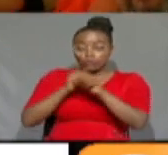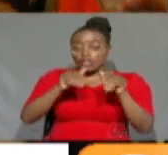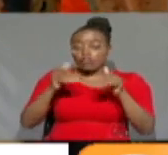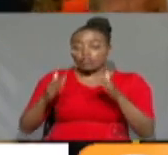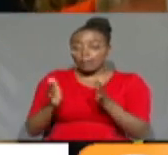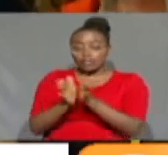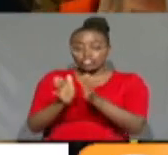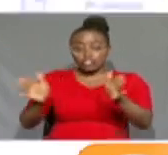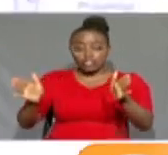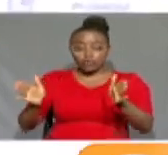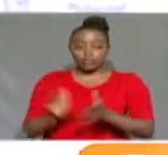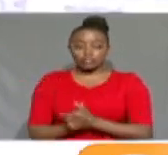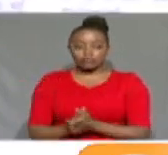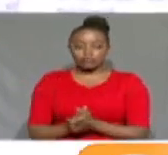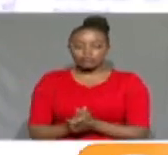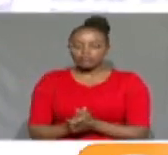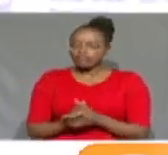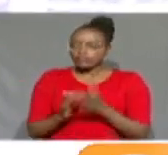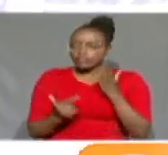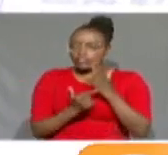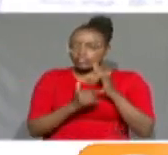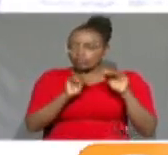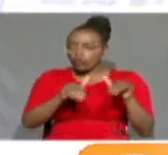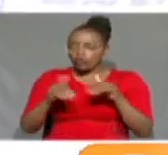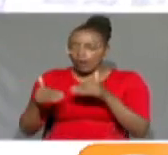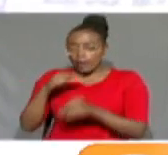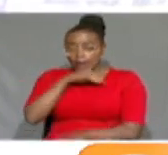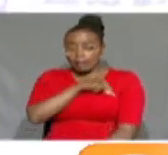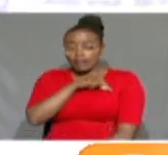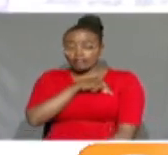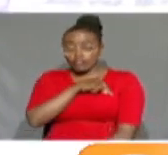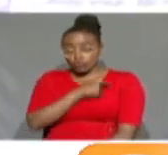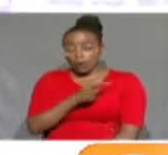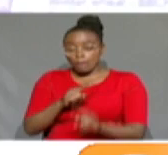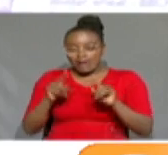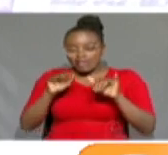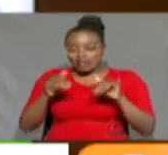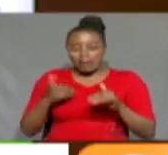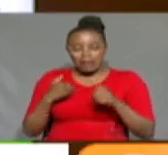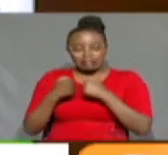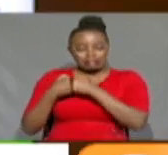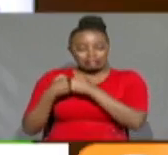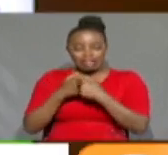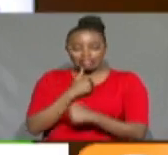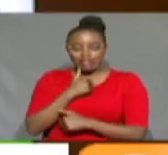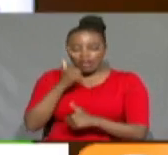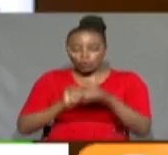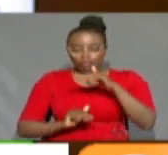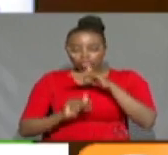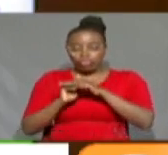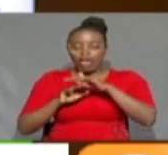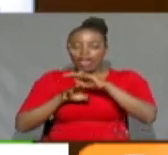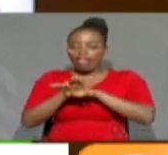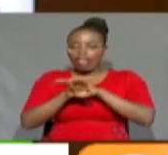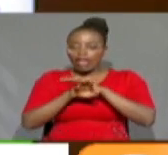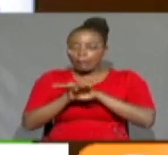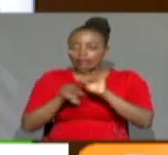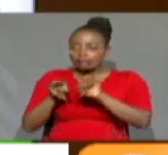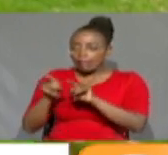in general. Though digital farming tools are beneficial, farmers still face challenges that limit their access to